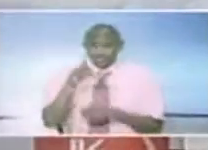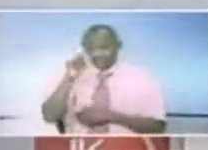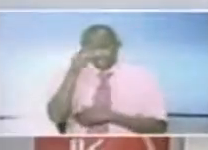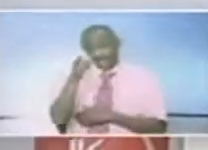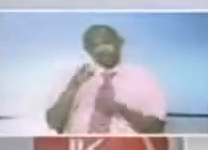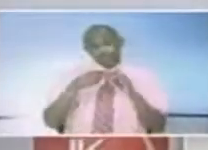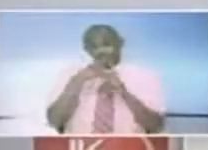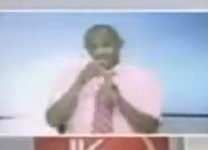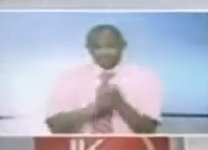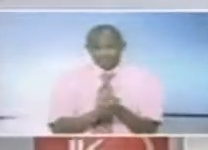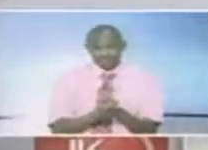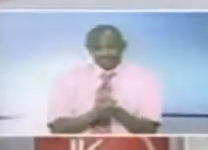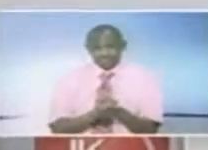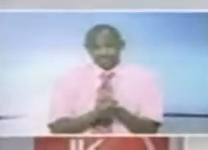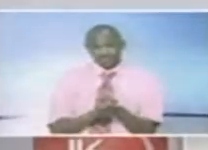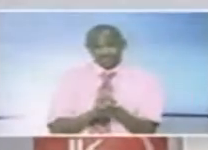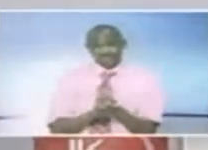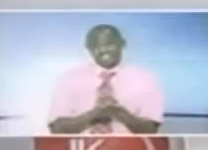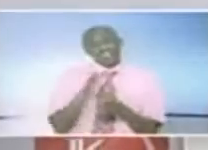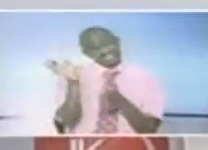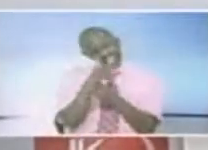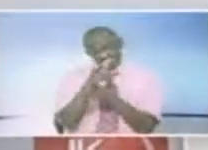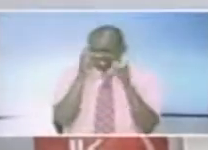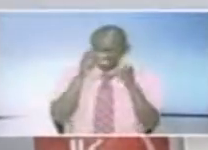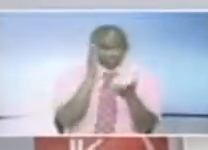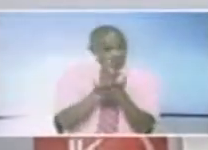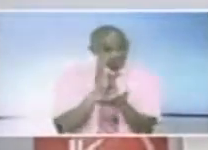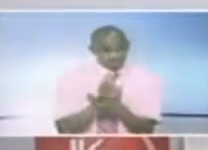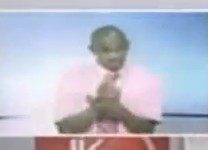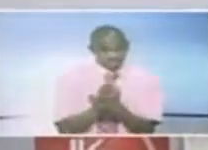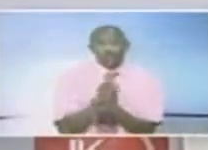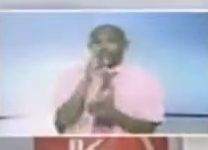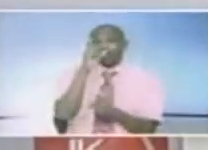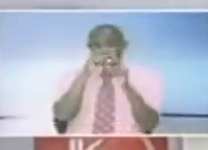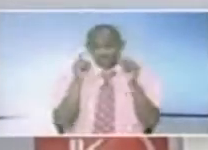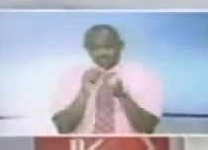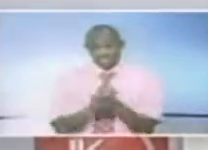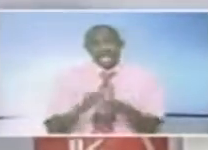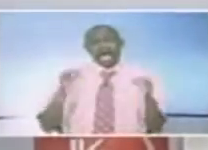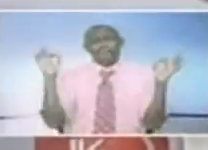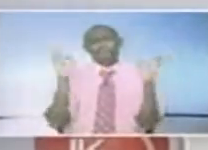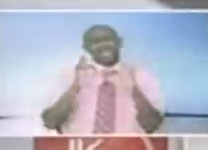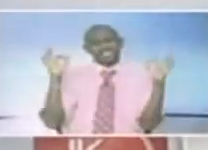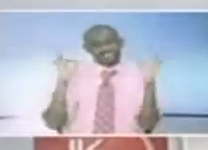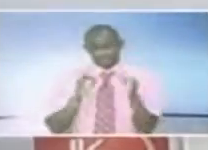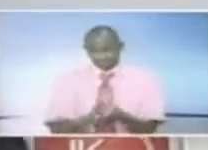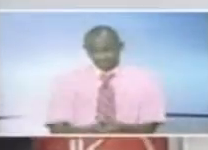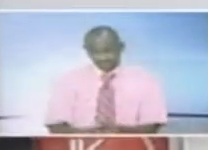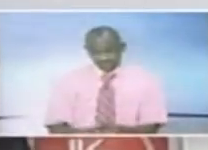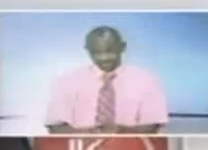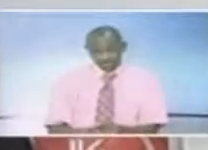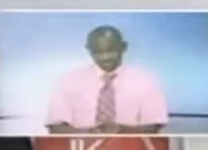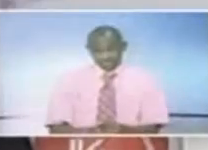something positive, Mac. This has got to be Thursday. Goodness. He says one word, amazing. And then he